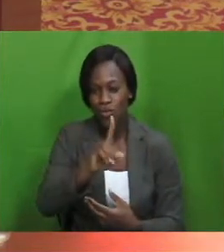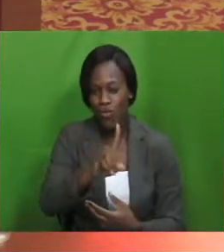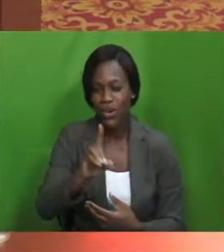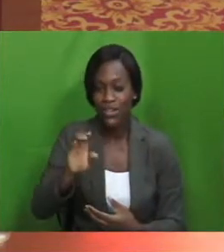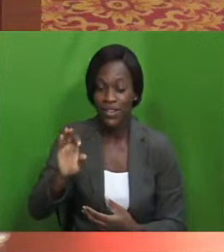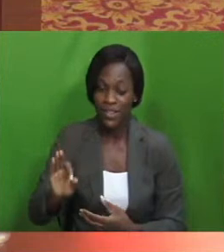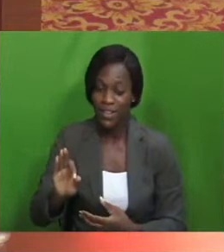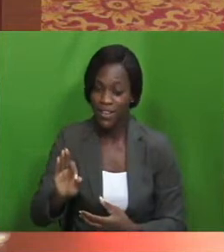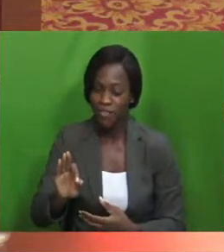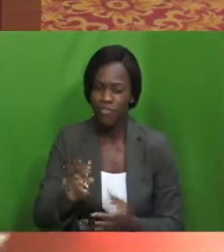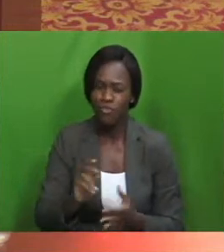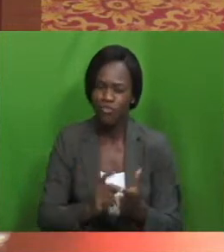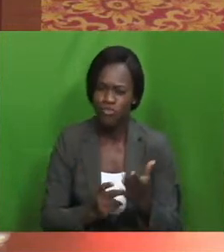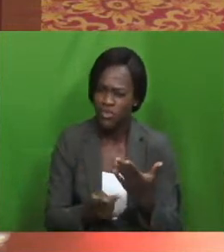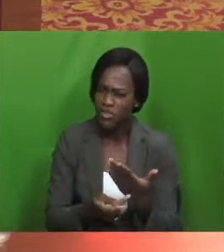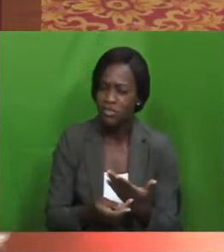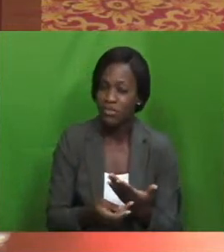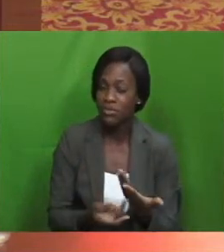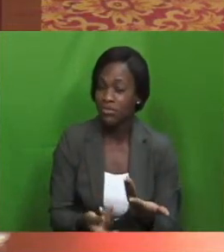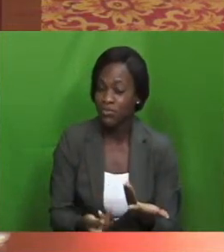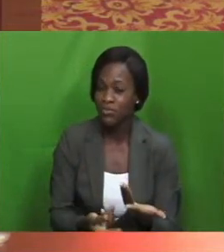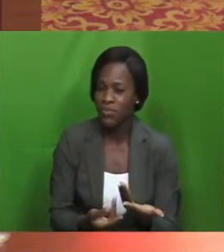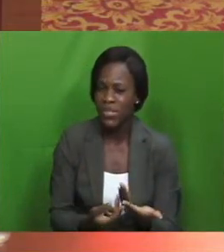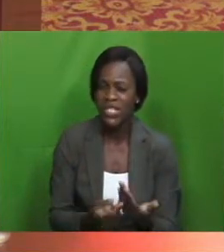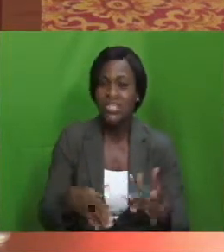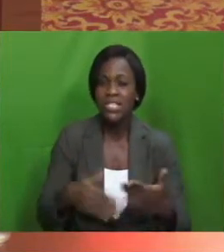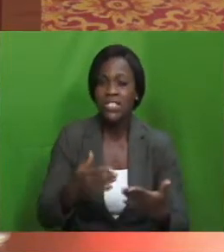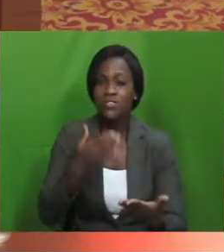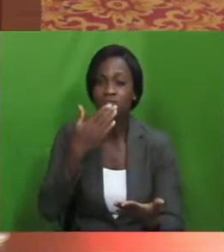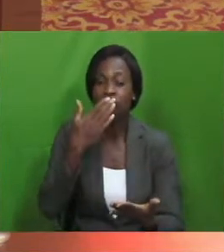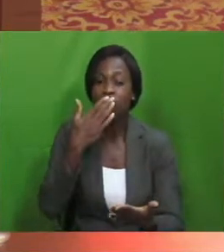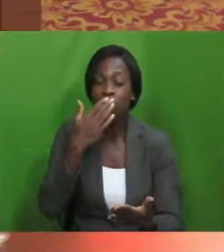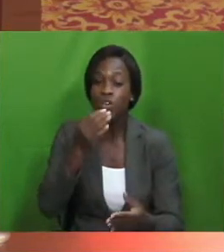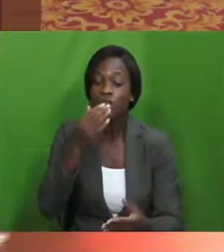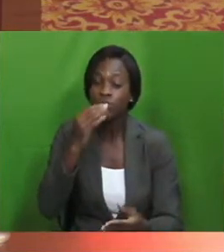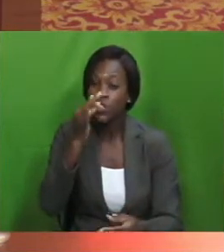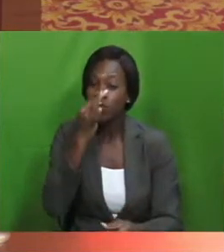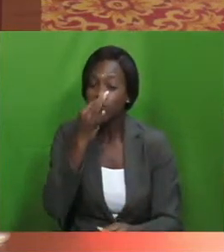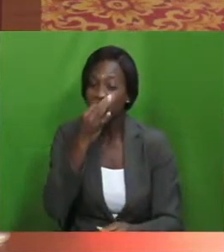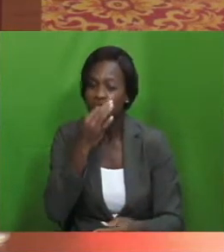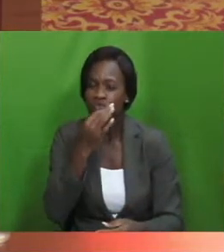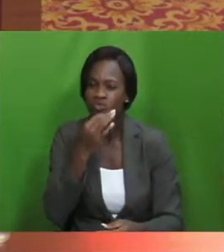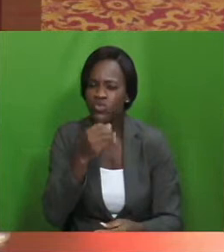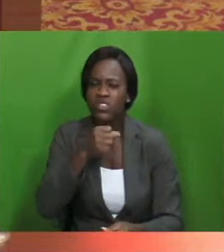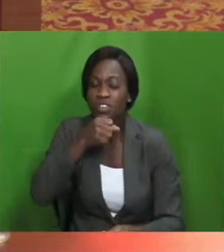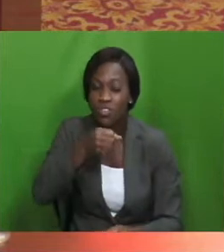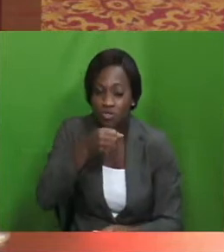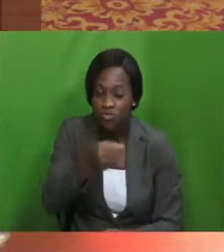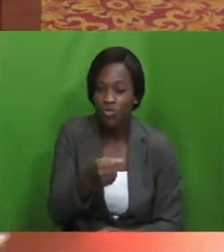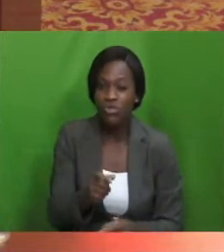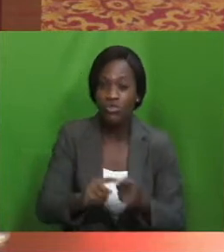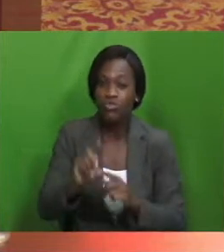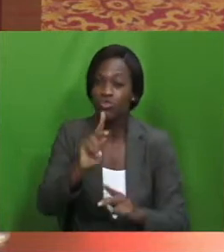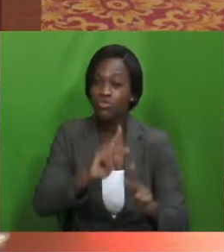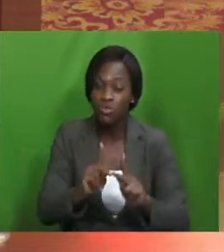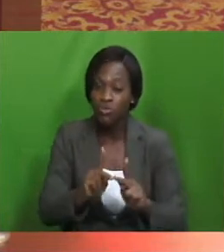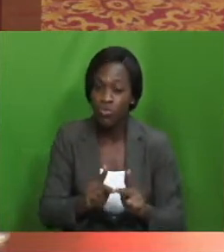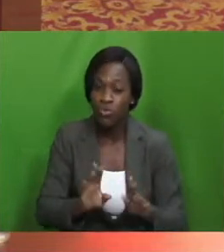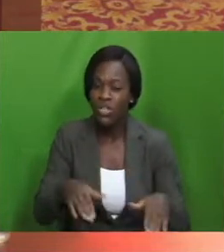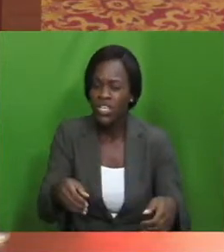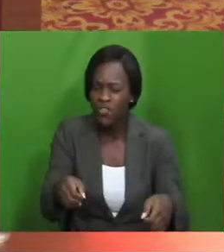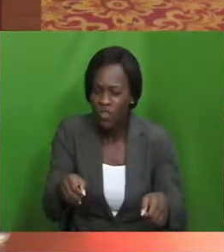assure of food security, but Mr. Speaker, they provide platforms